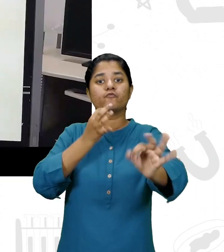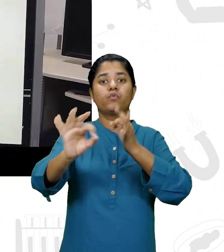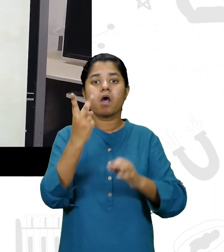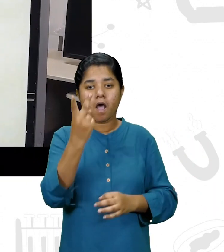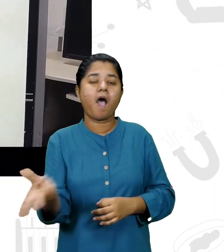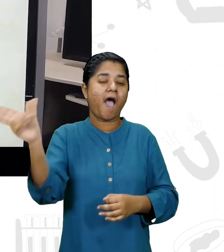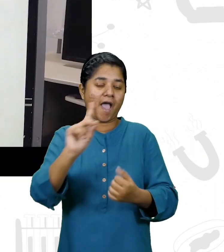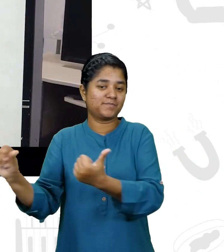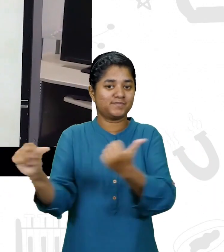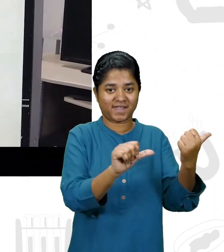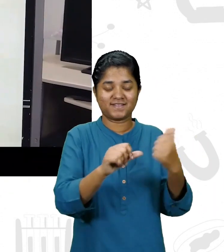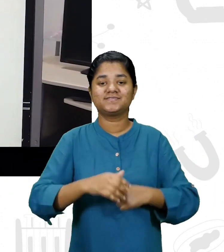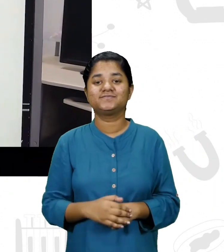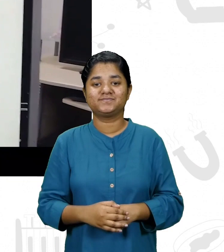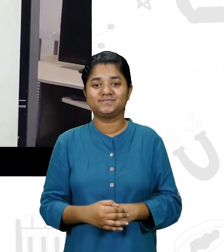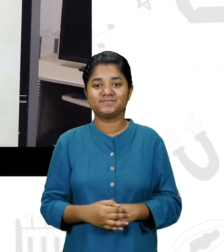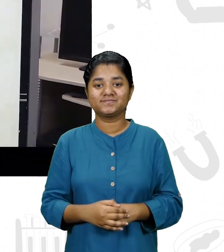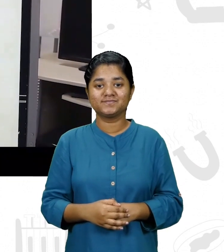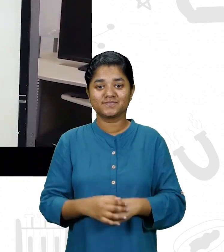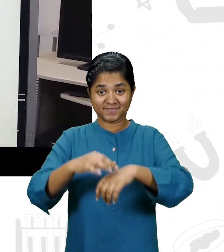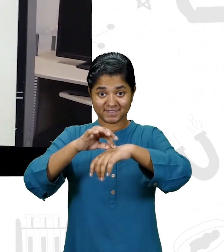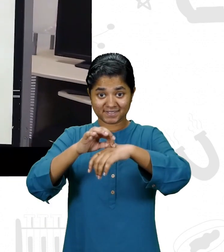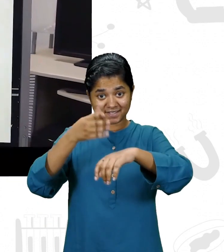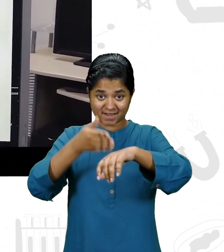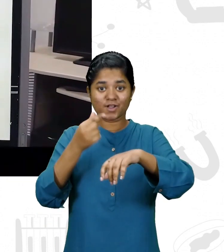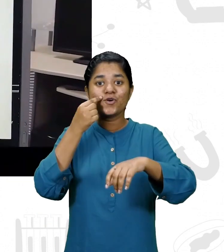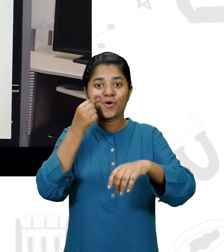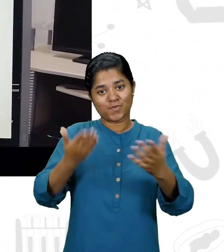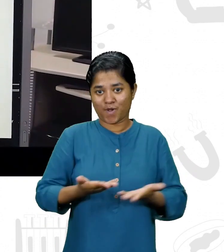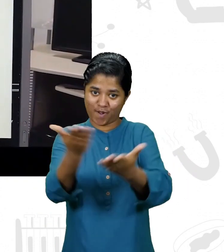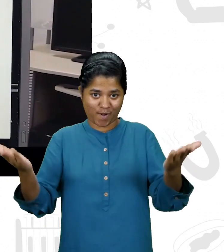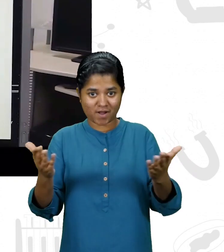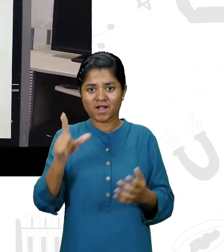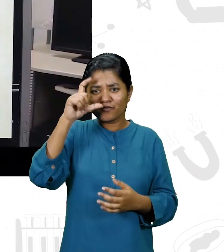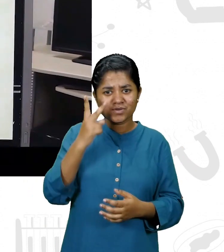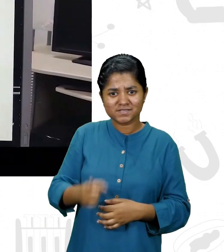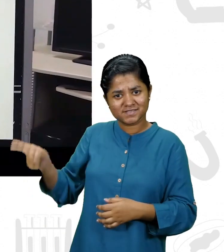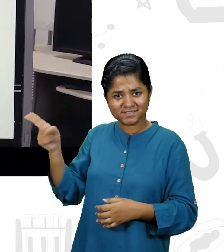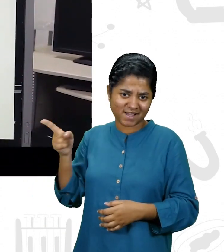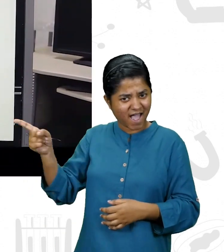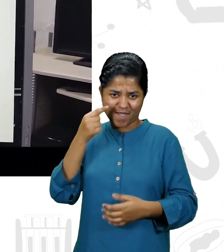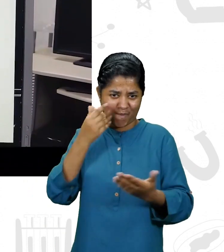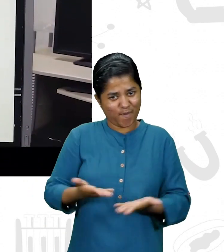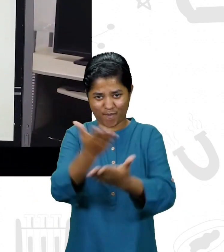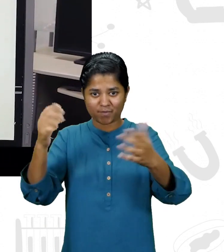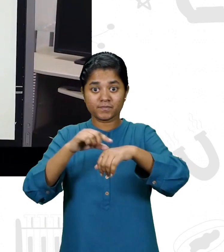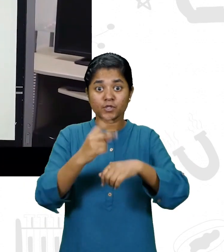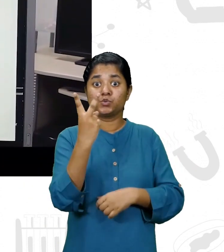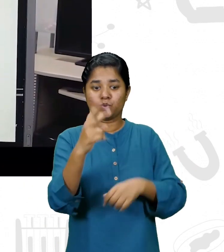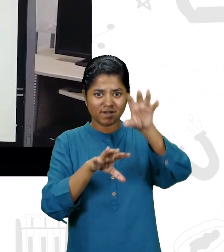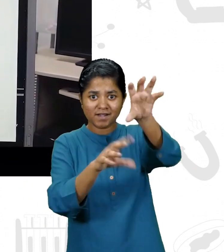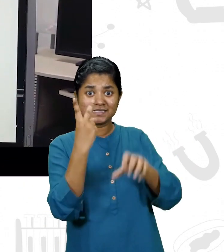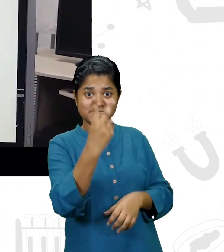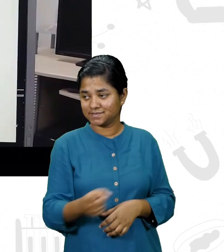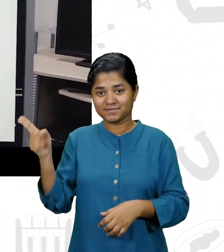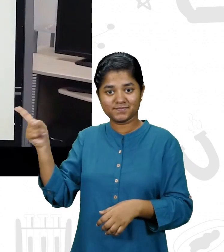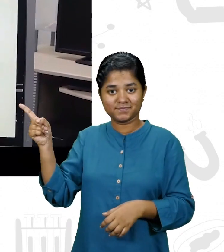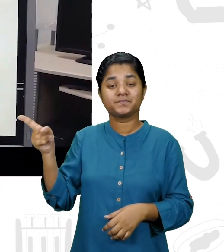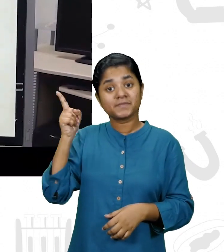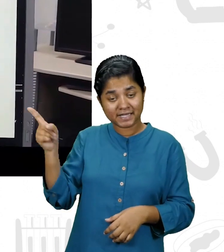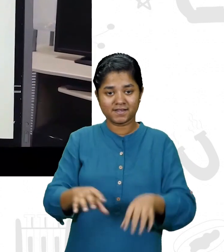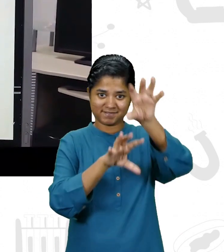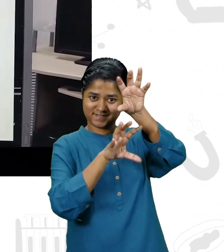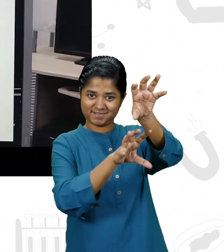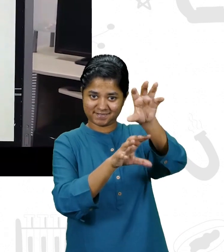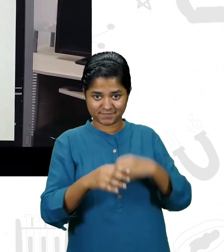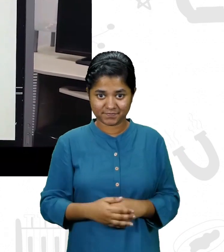This is a skin sample, a human skin sample, and what you see is two cells here. Now how do you know these are two cells? Because you